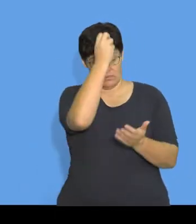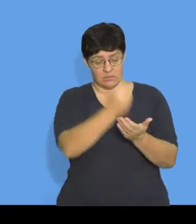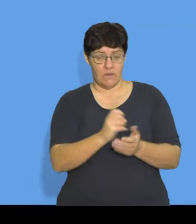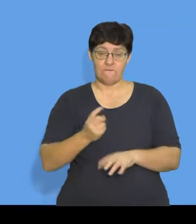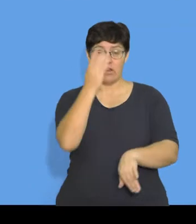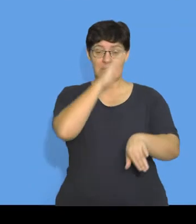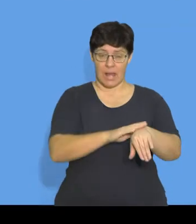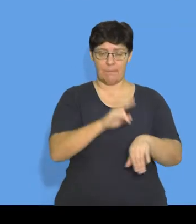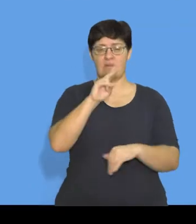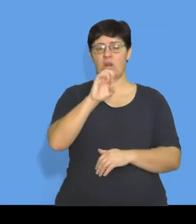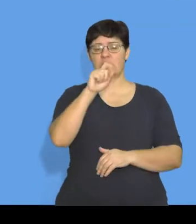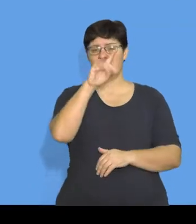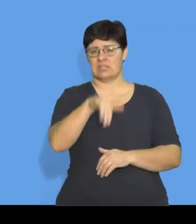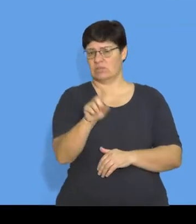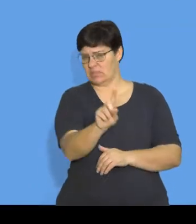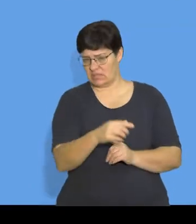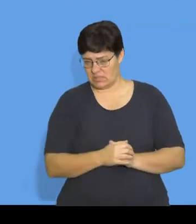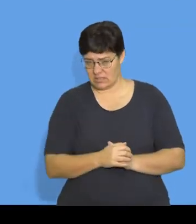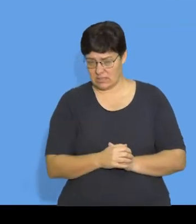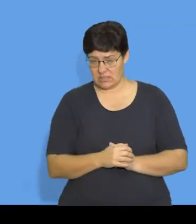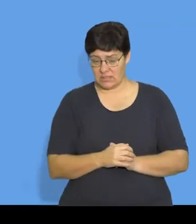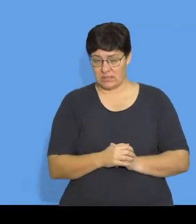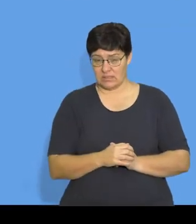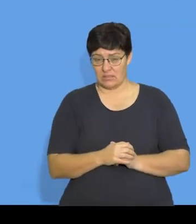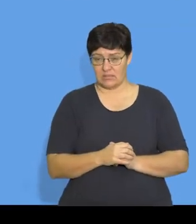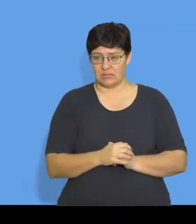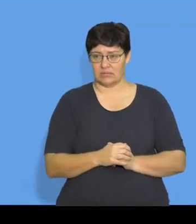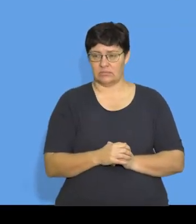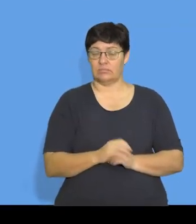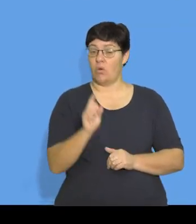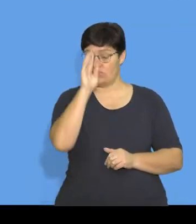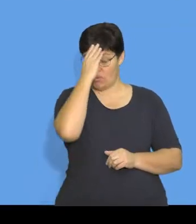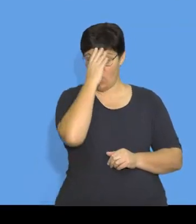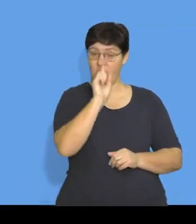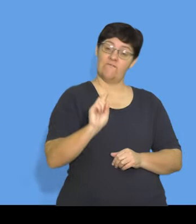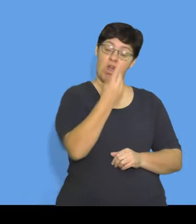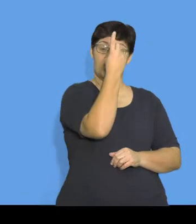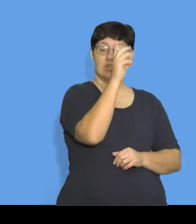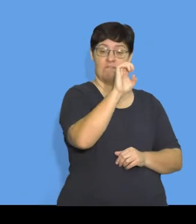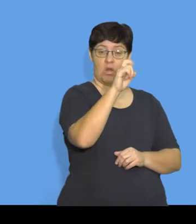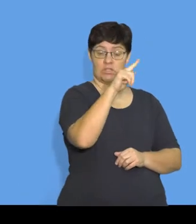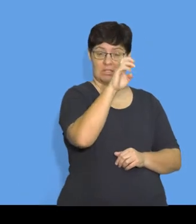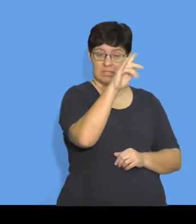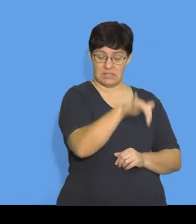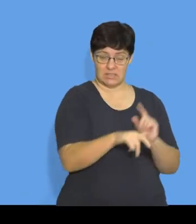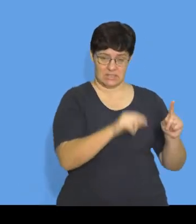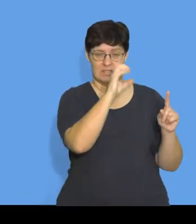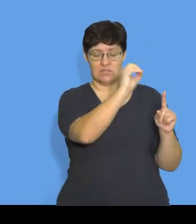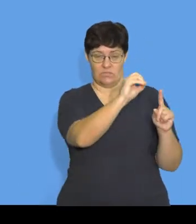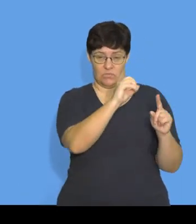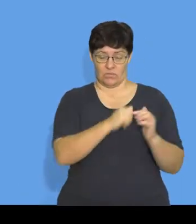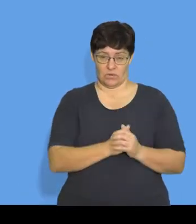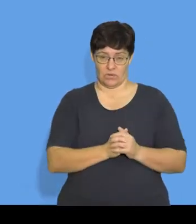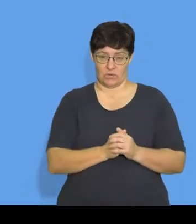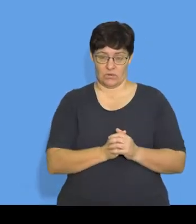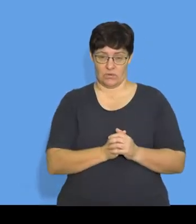time. So I want to draw some graphs. So I know my initial velocity was 0. I want